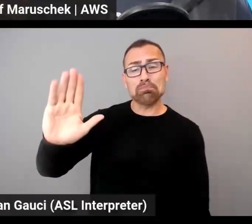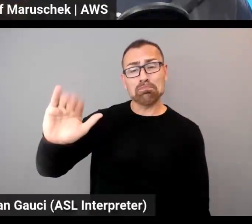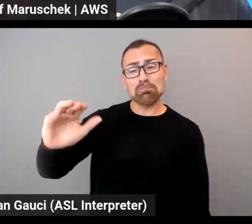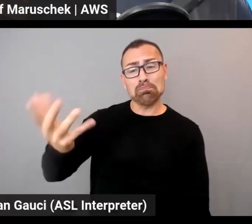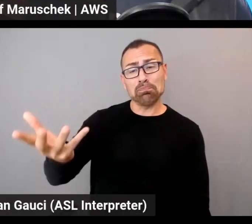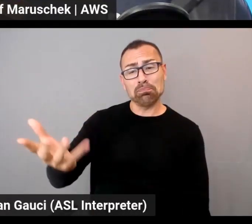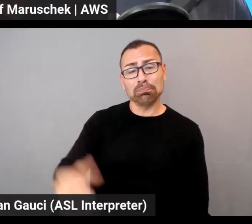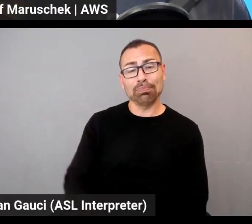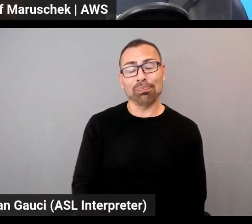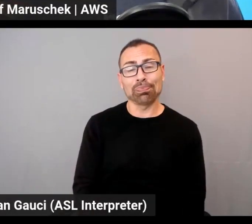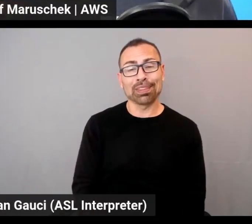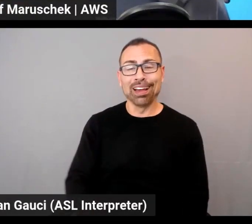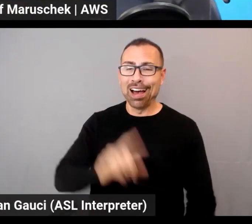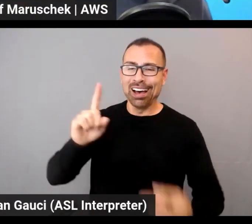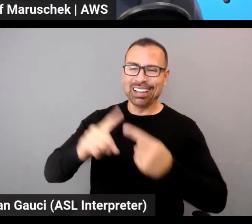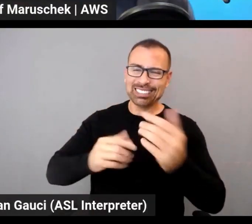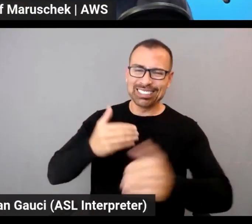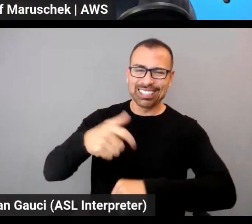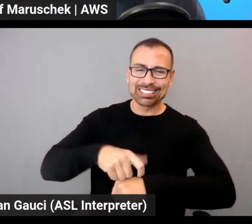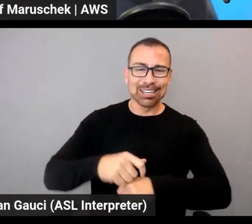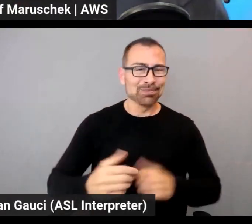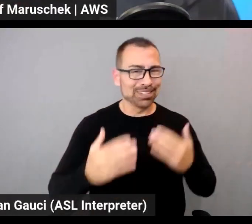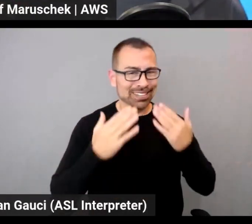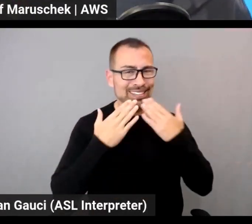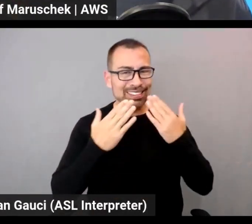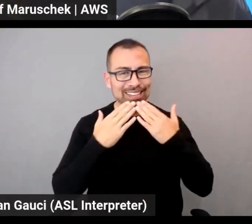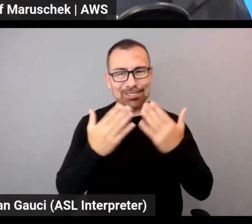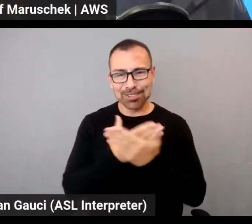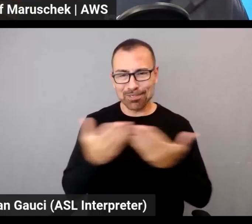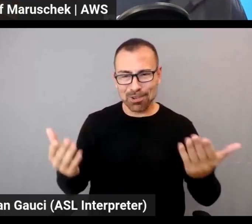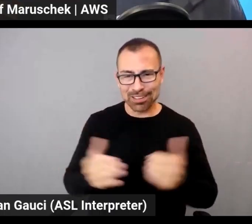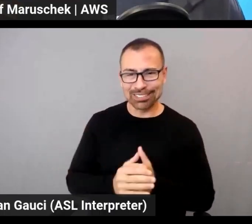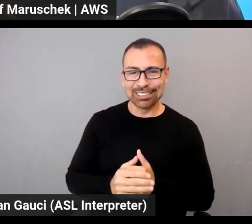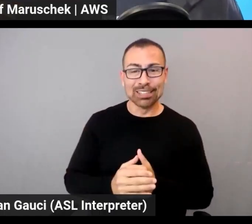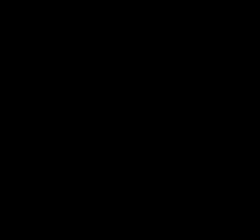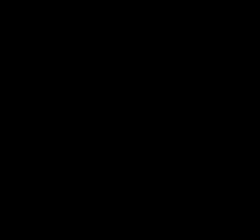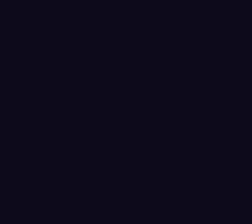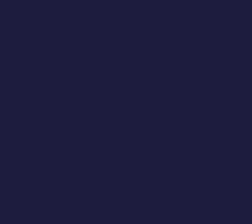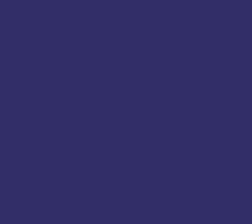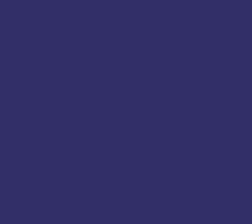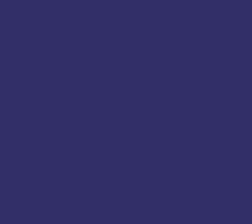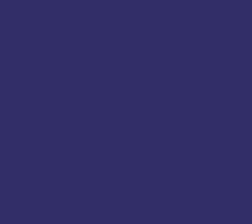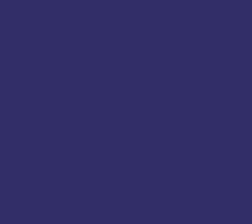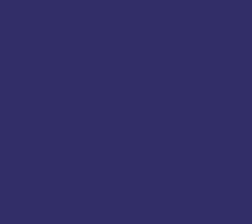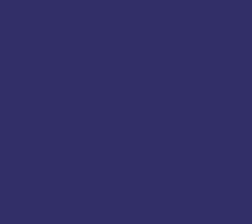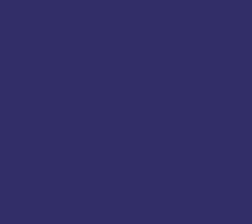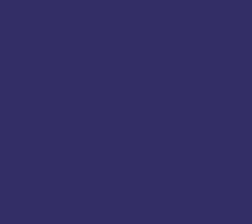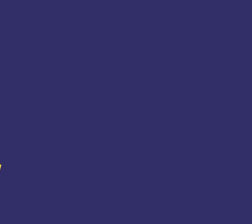Until next time, everybody. friend. Until next time. Until next thanks, time. Riggs. Take care.